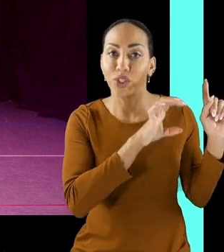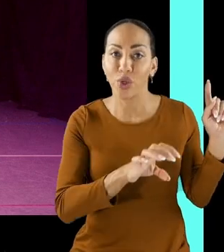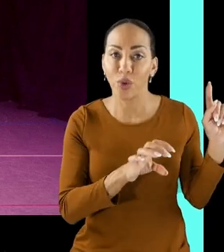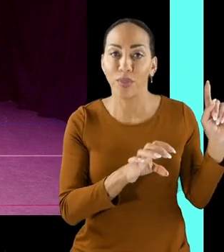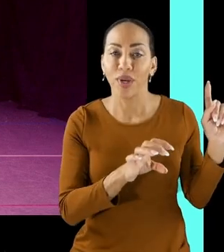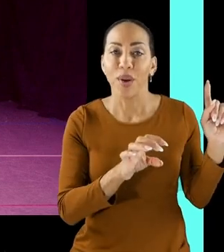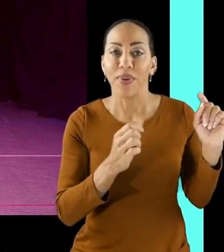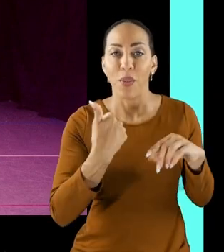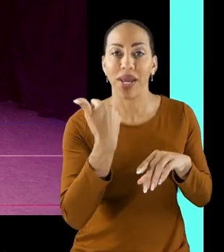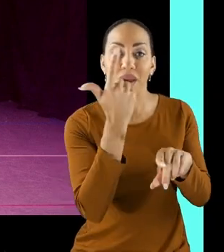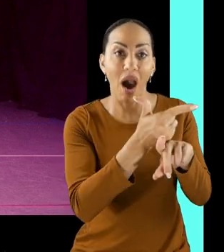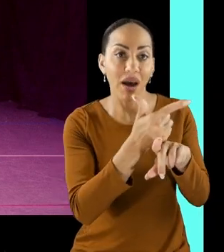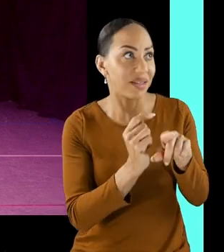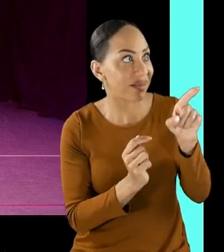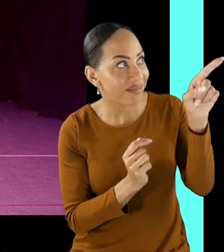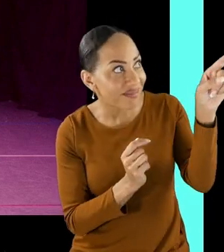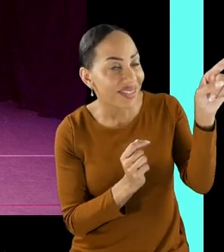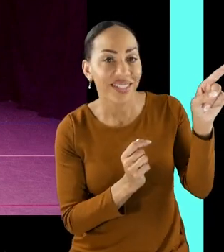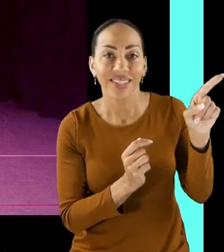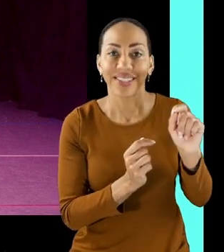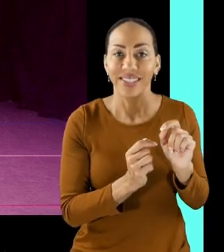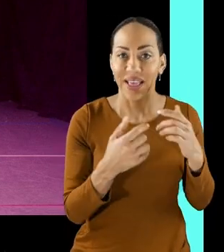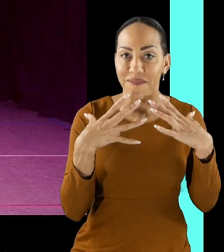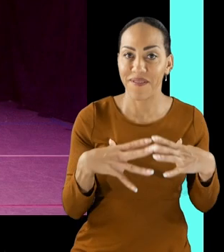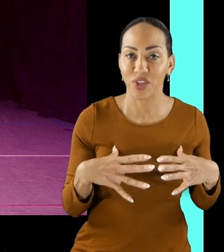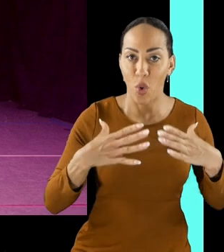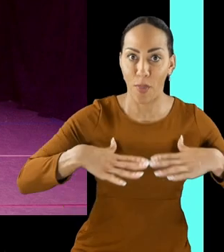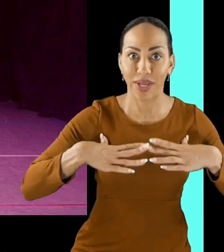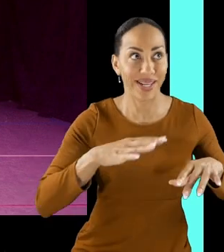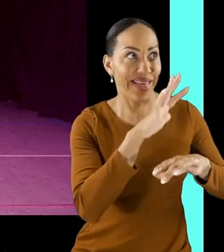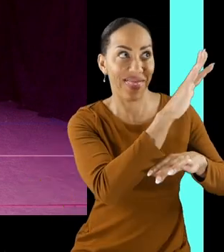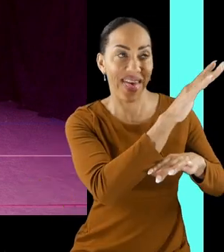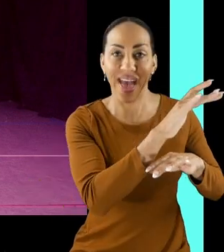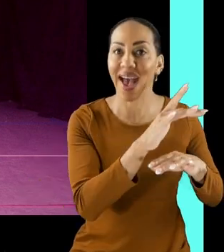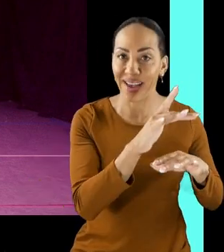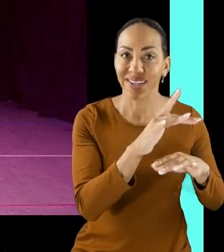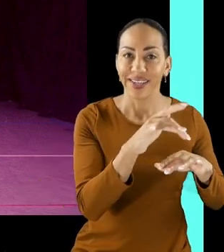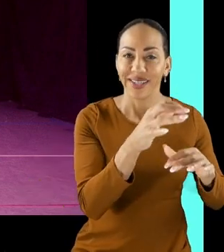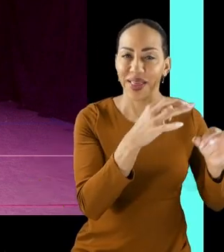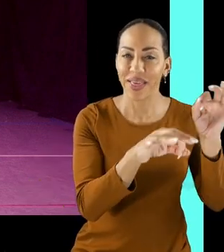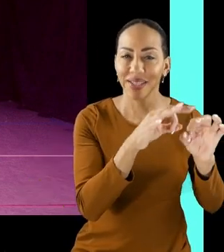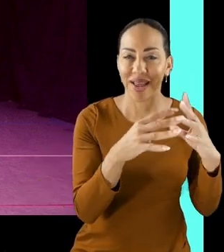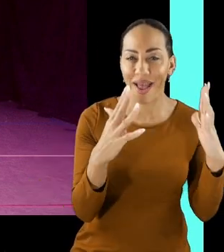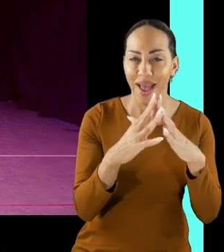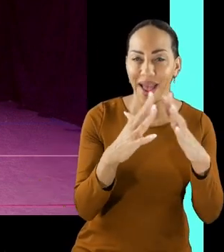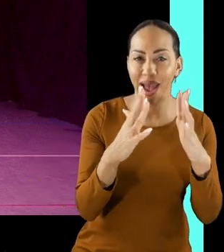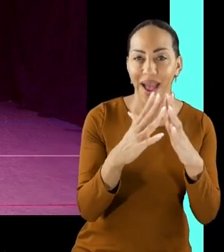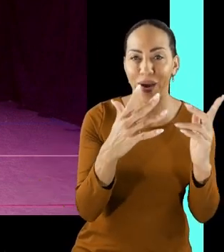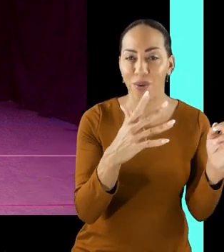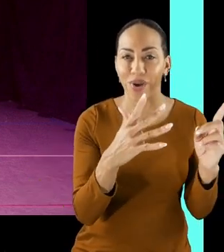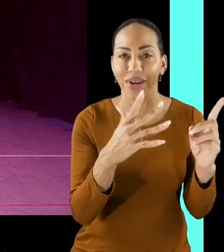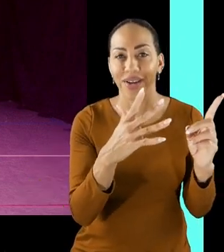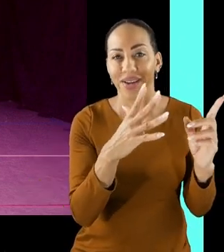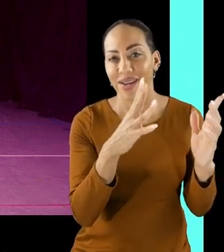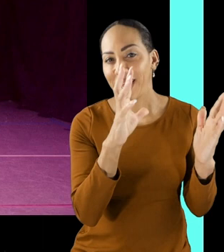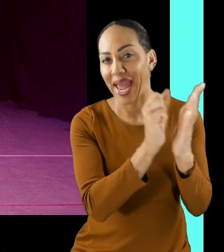the stage, but the people are still there the whole time in their physical bodies. Simultaneously, how do you capture the